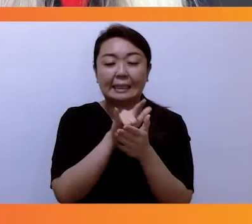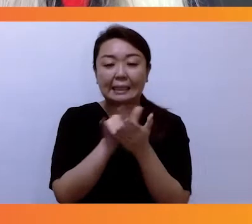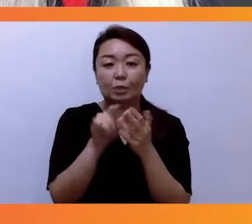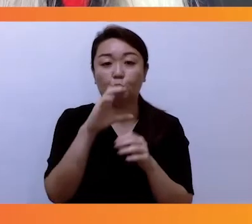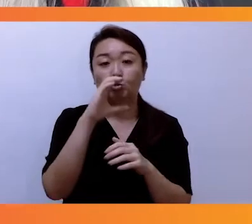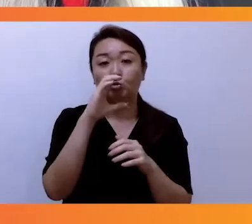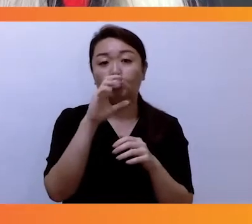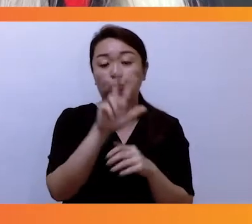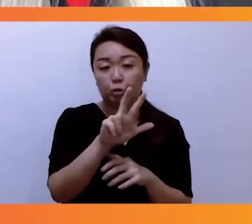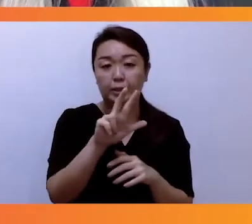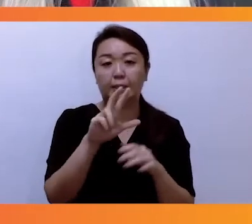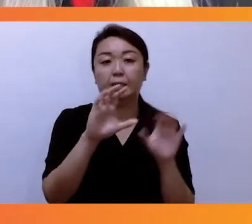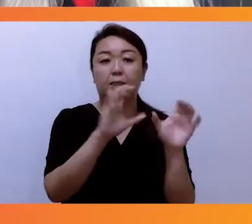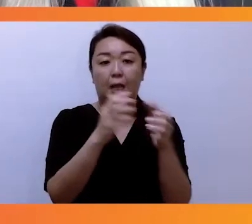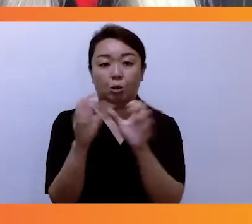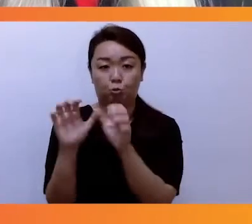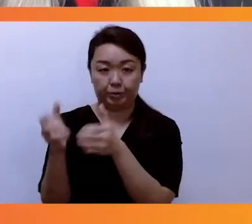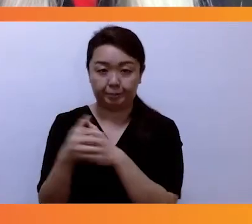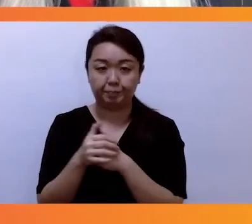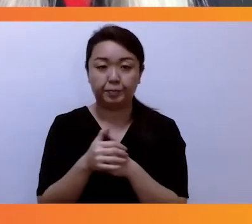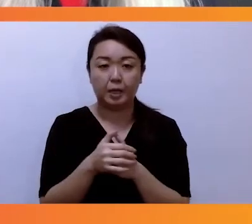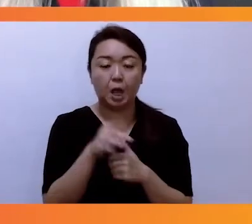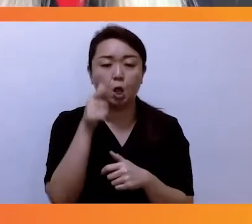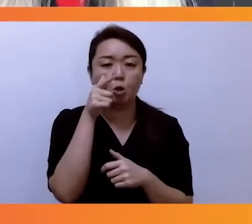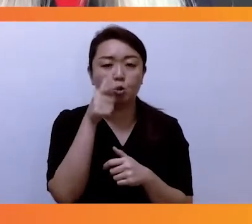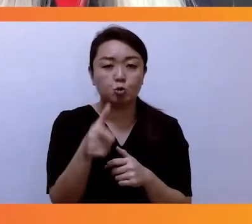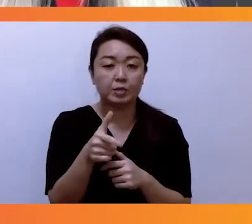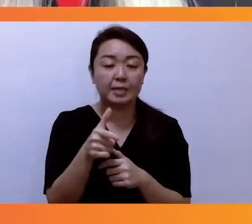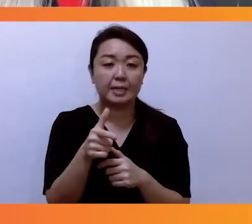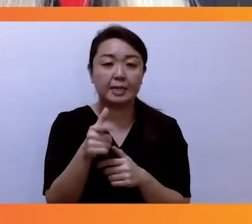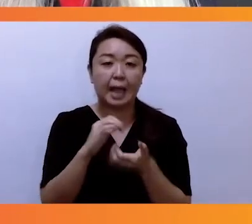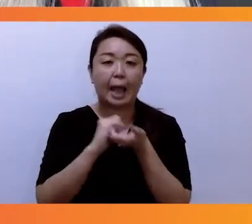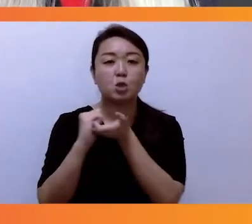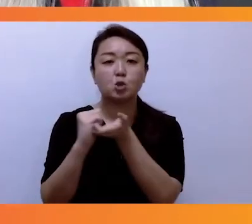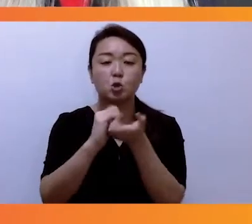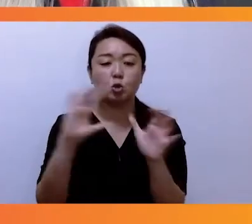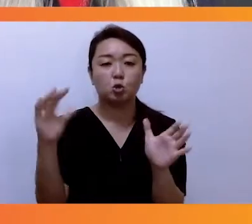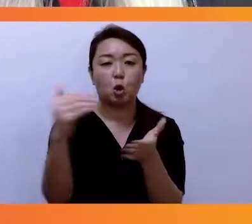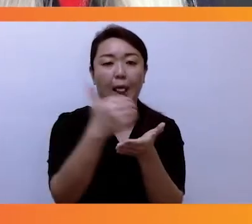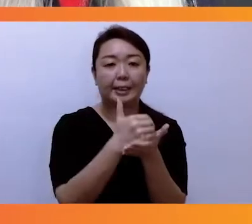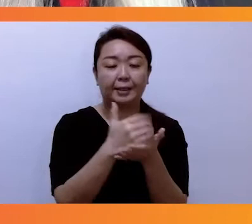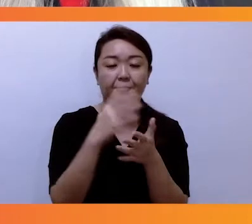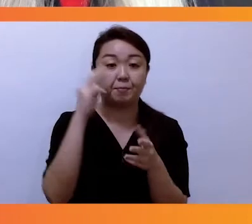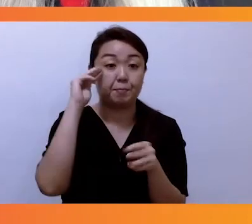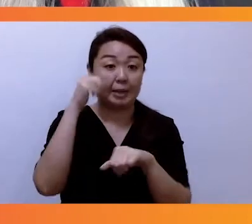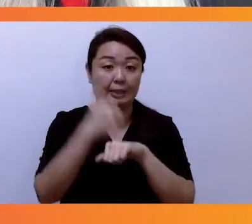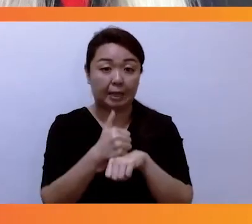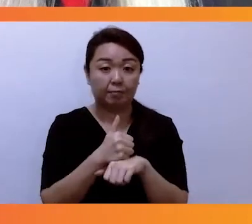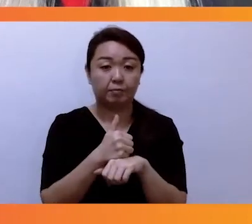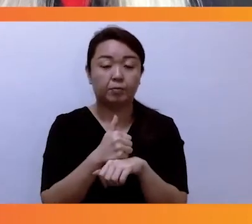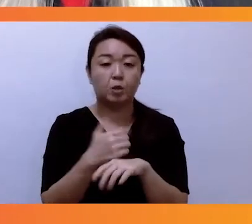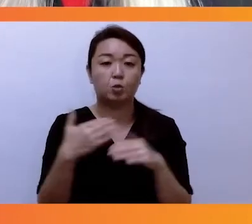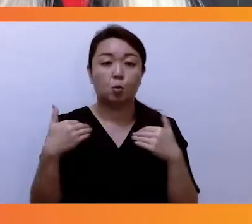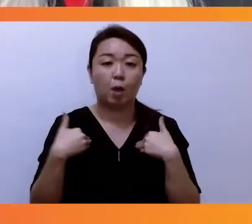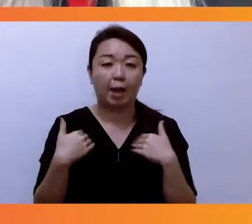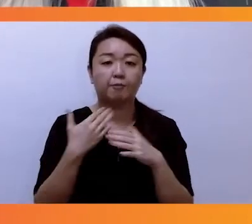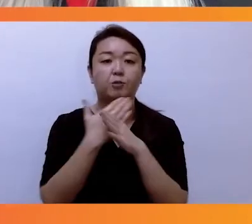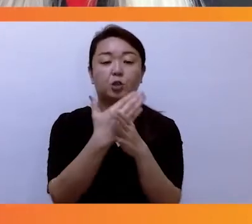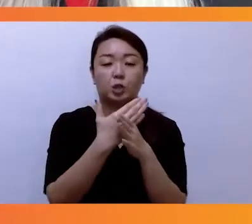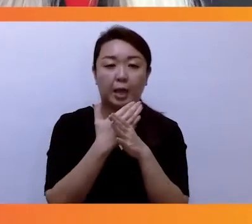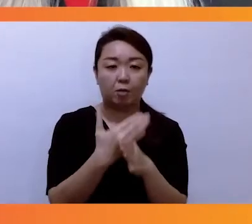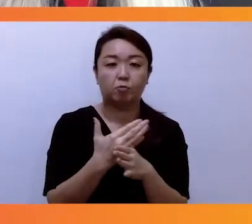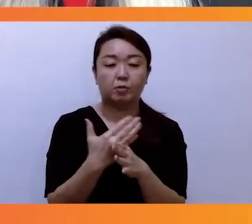three categories by looking at a collective mindset that we want to achieve, sharing